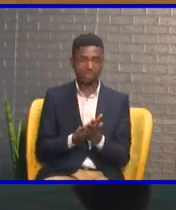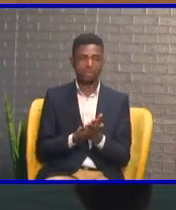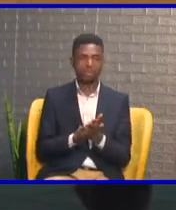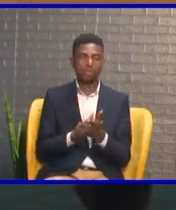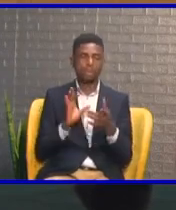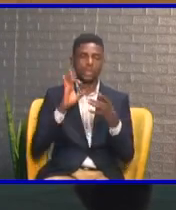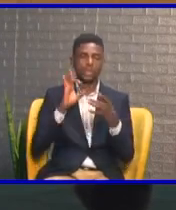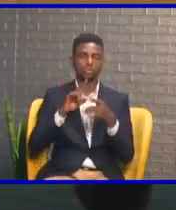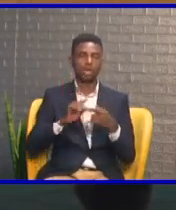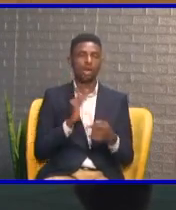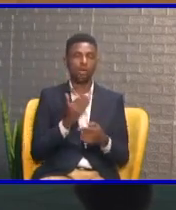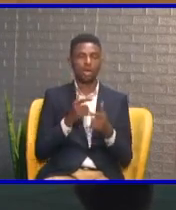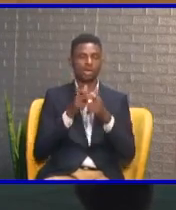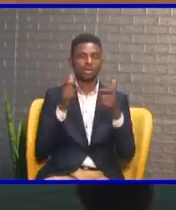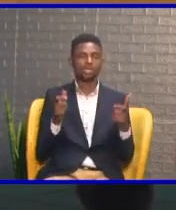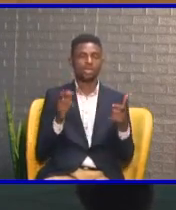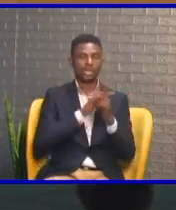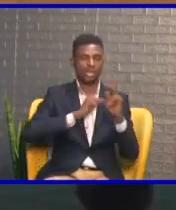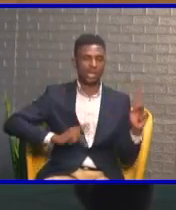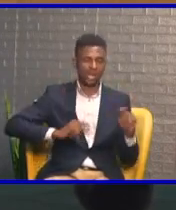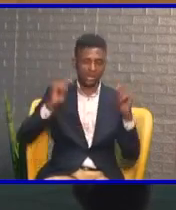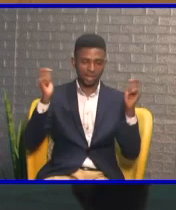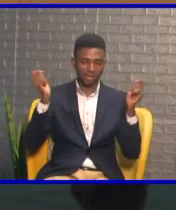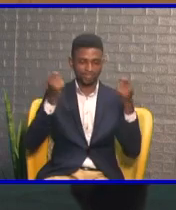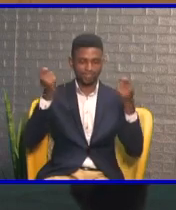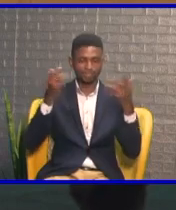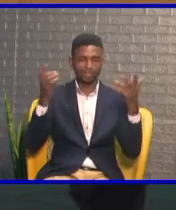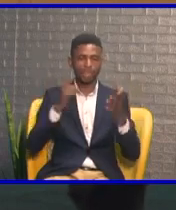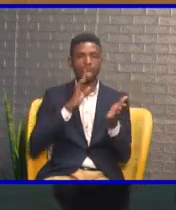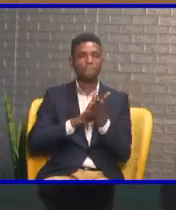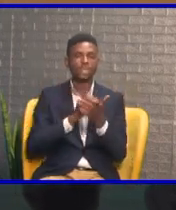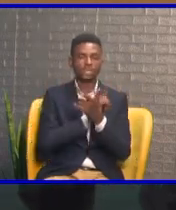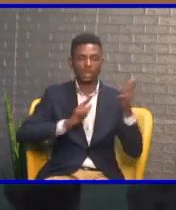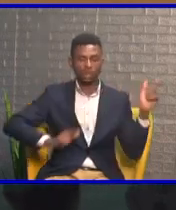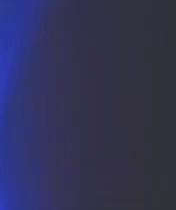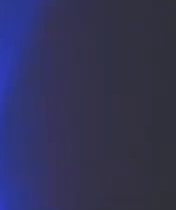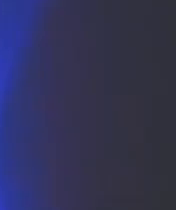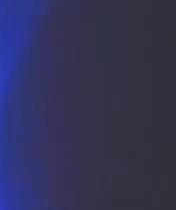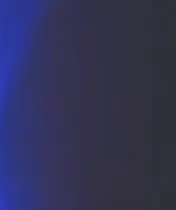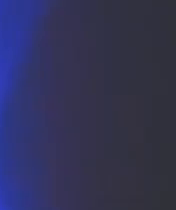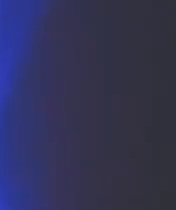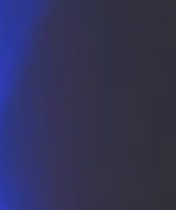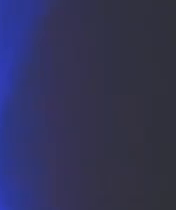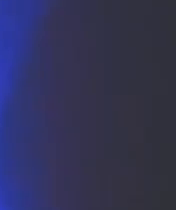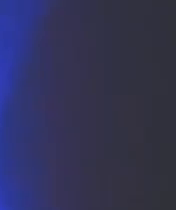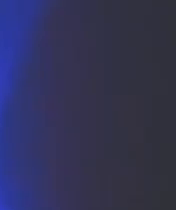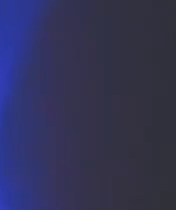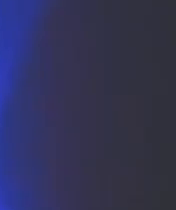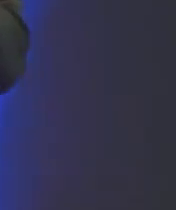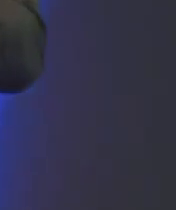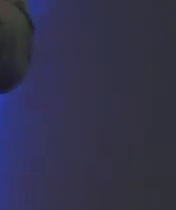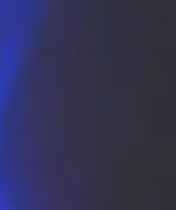great King. Hallelujah. Praise the Lord. Hallelujah. Somebody say with me, say, I